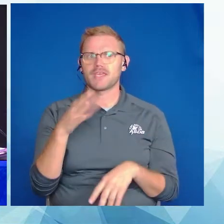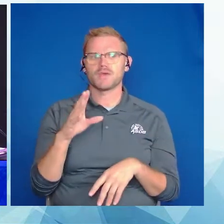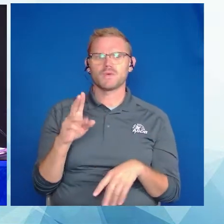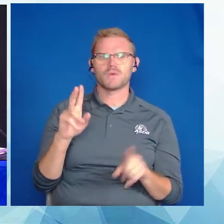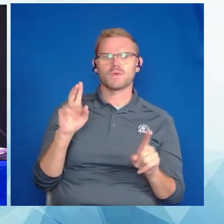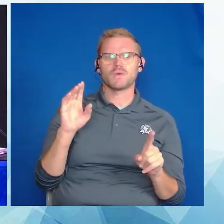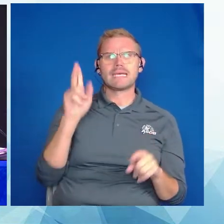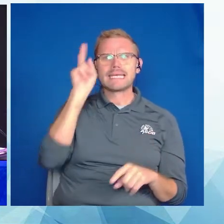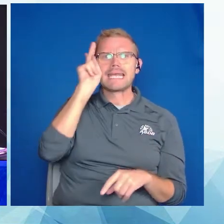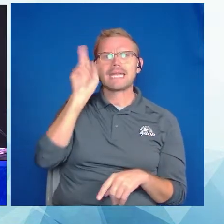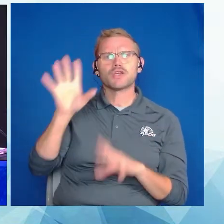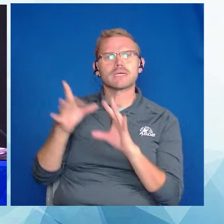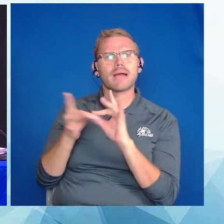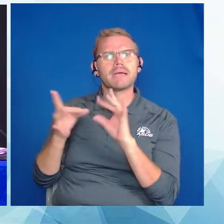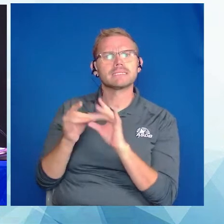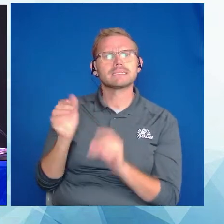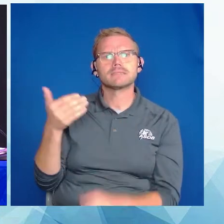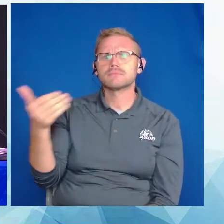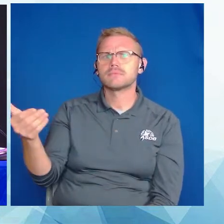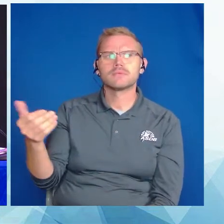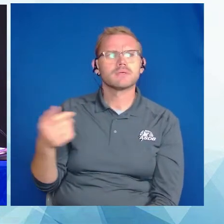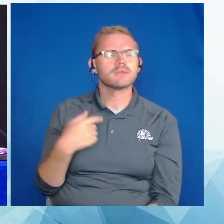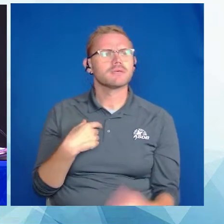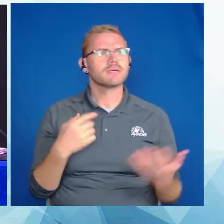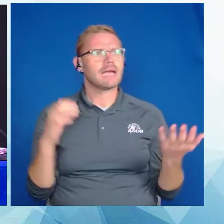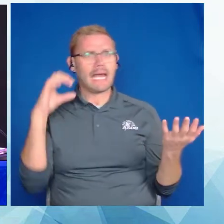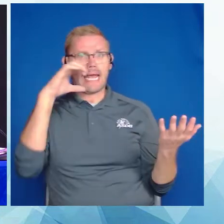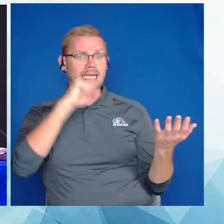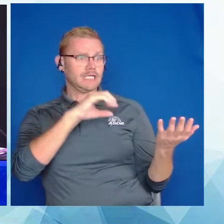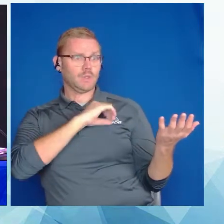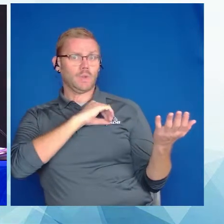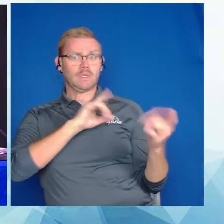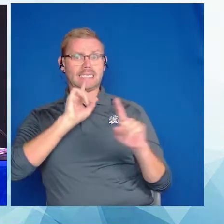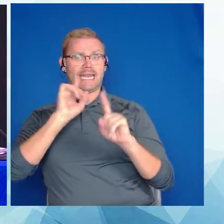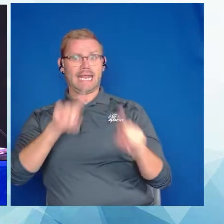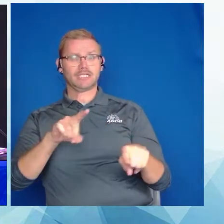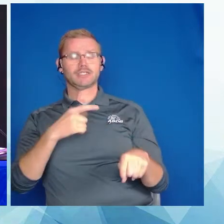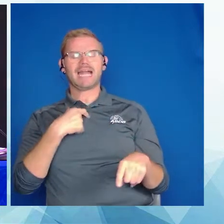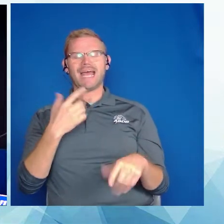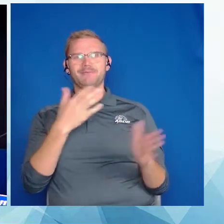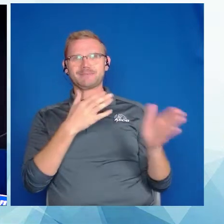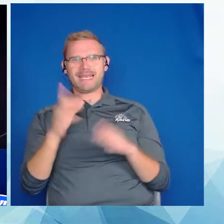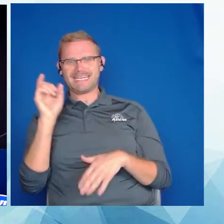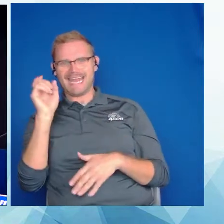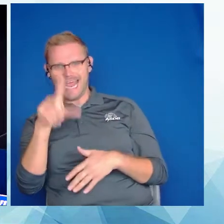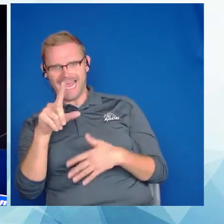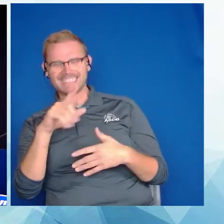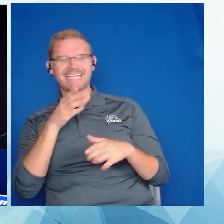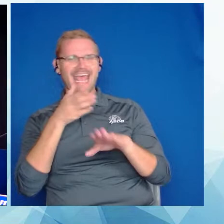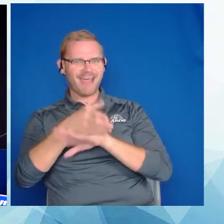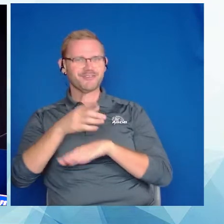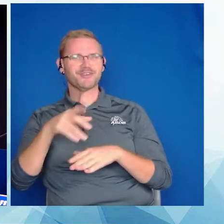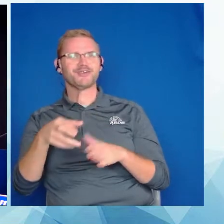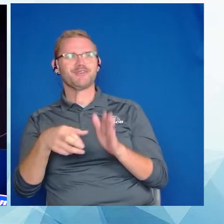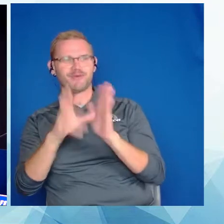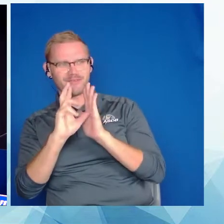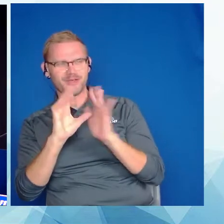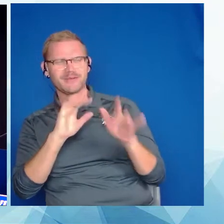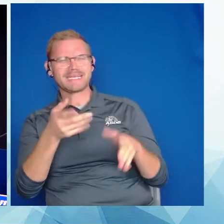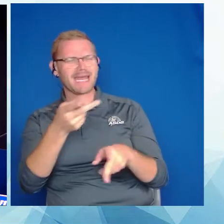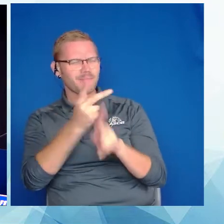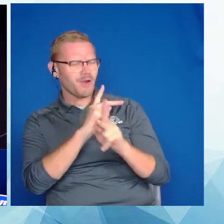comment? Well, I guess Oren actually answered my question. I was planning to ask after it was reviewed. Could I borrow that